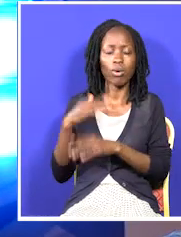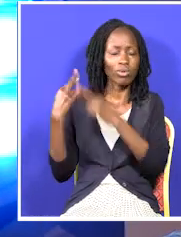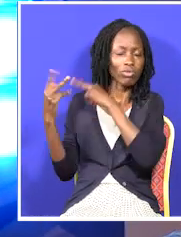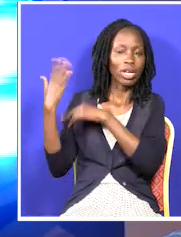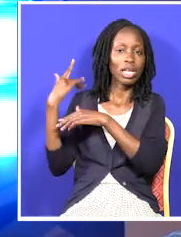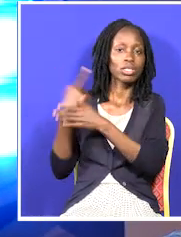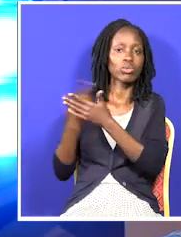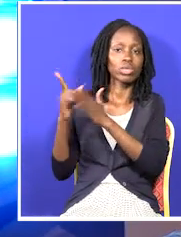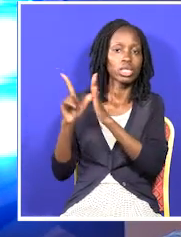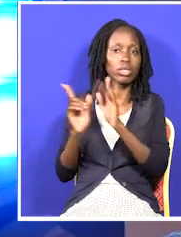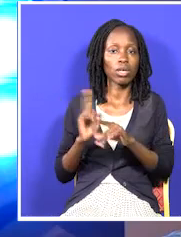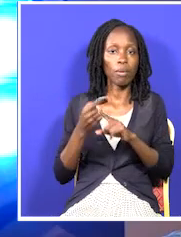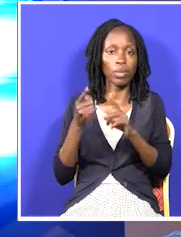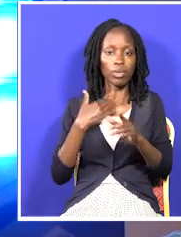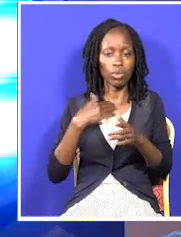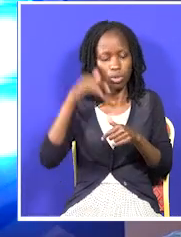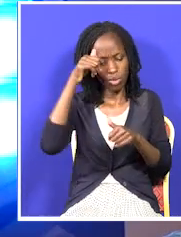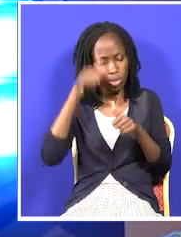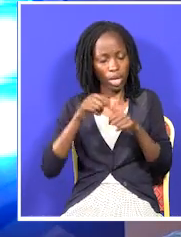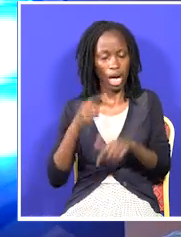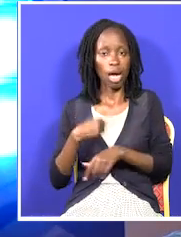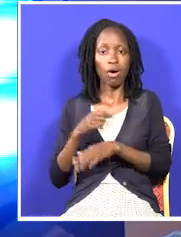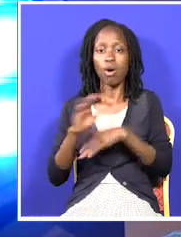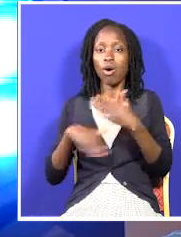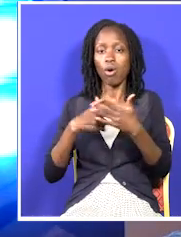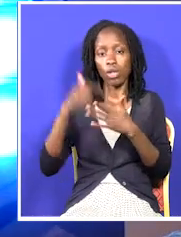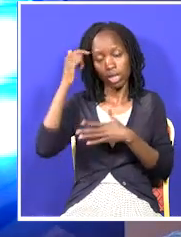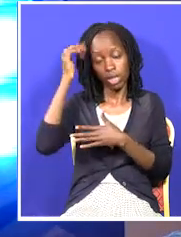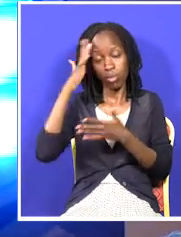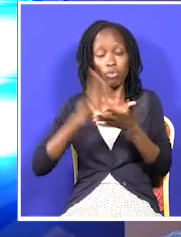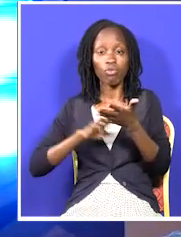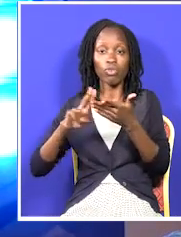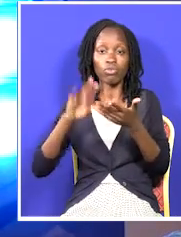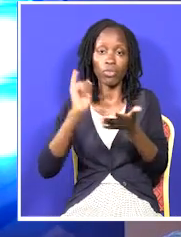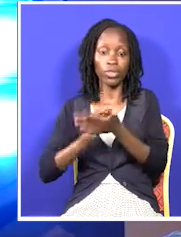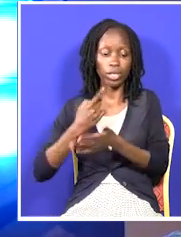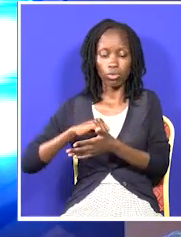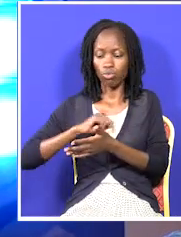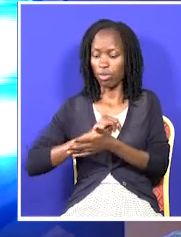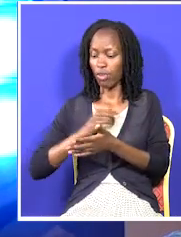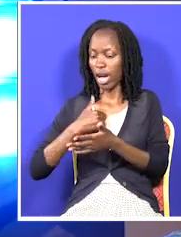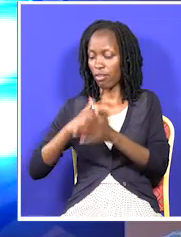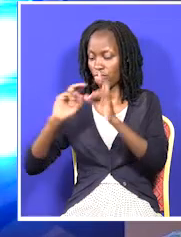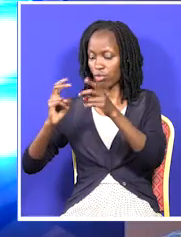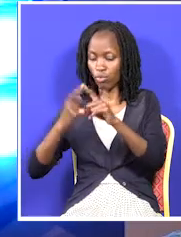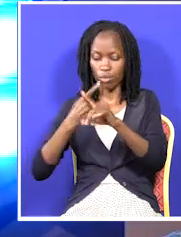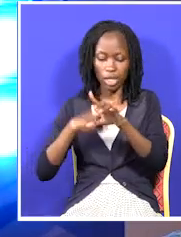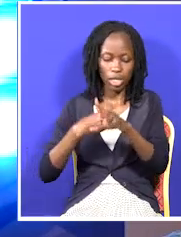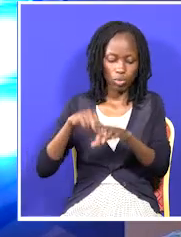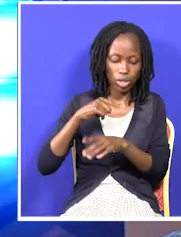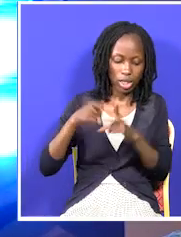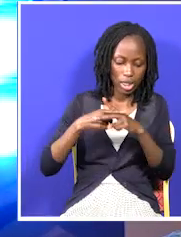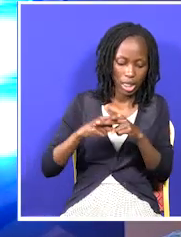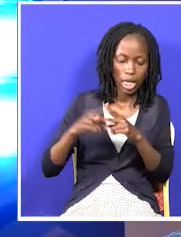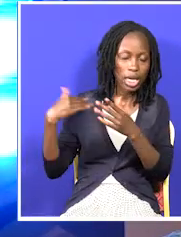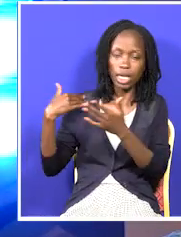last week's lesson, but we want to remind ourselves all the memory verses that we have had in this series from when we started